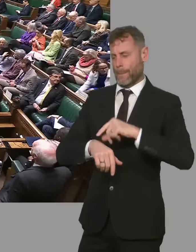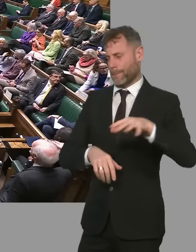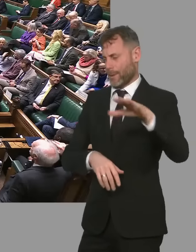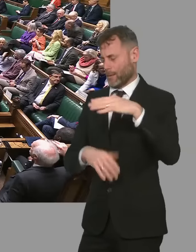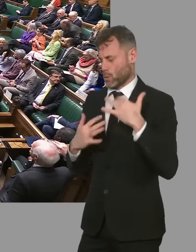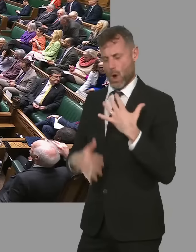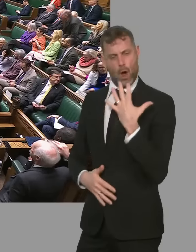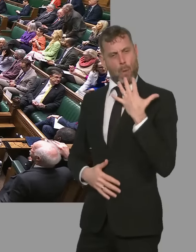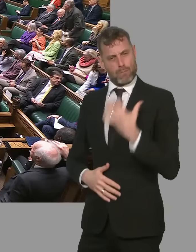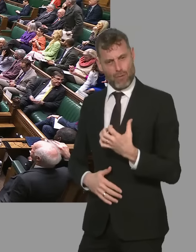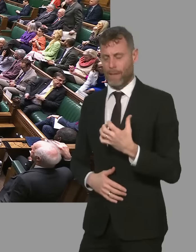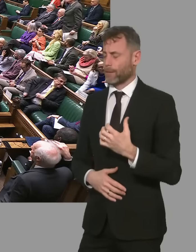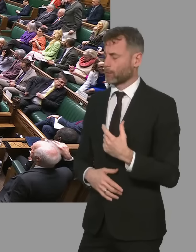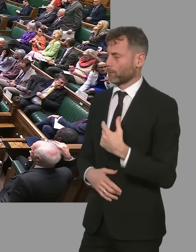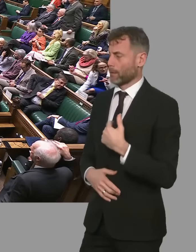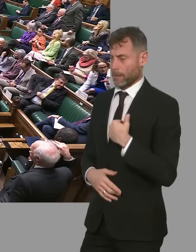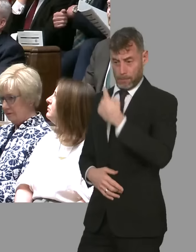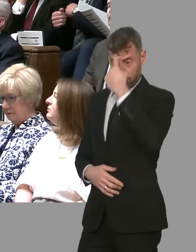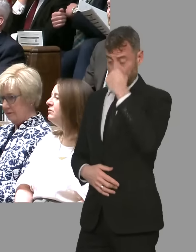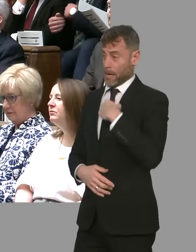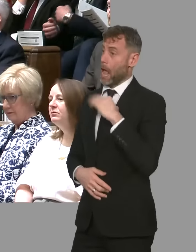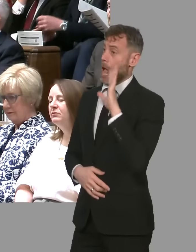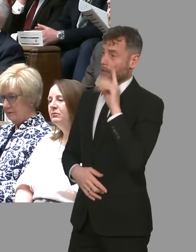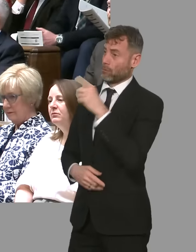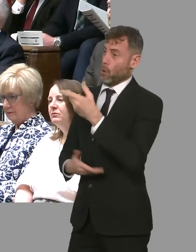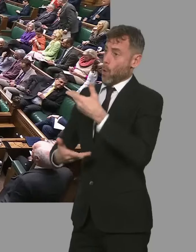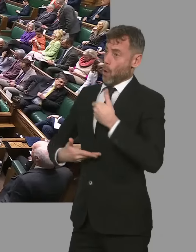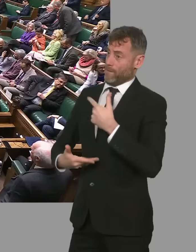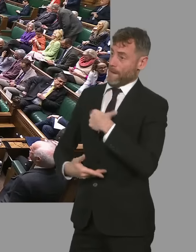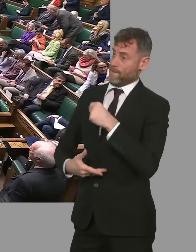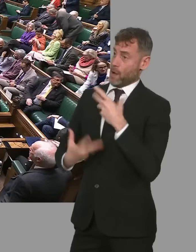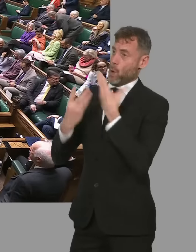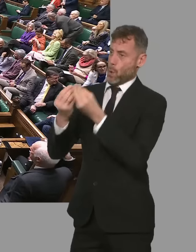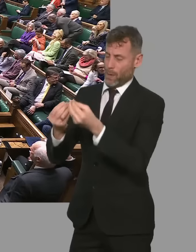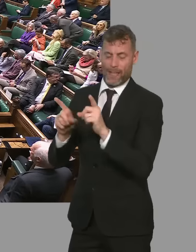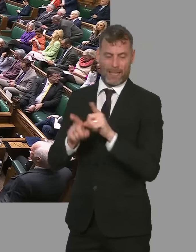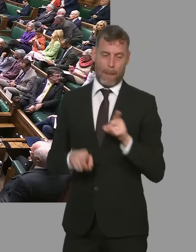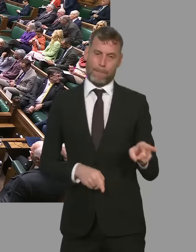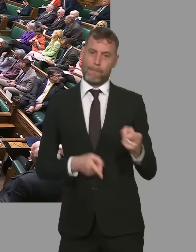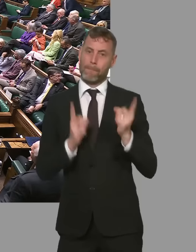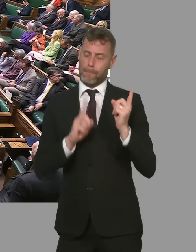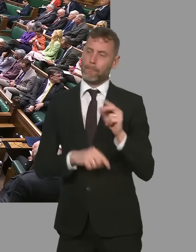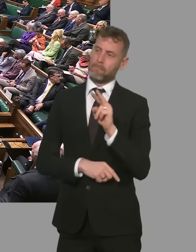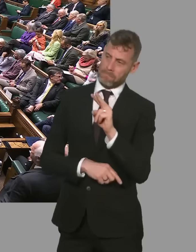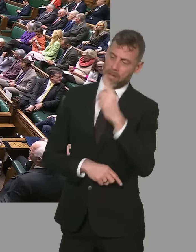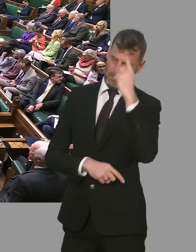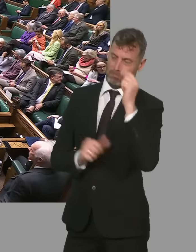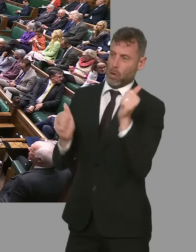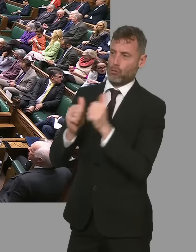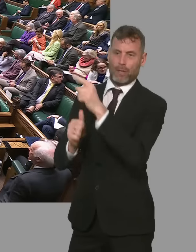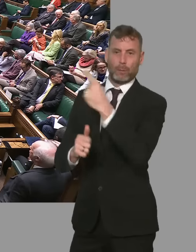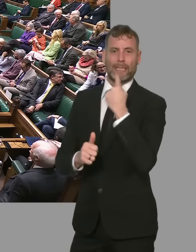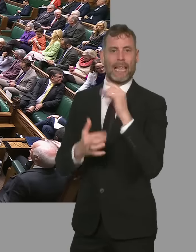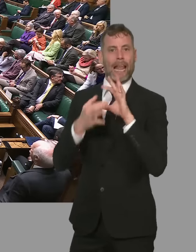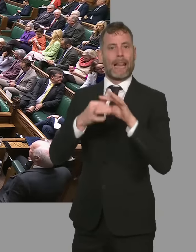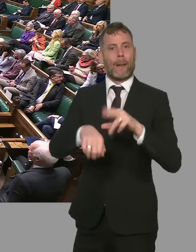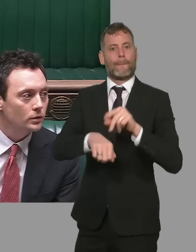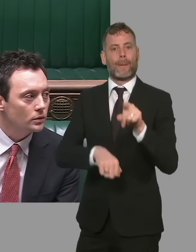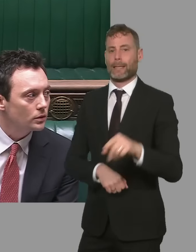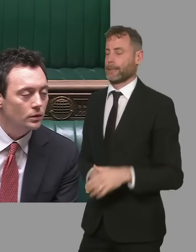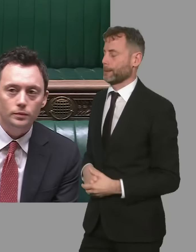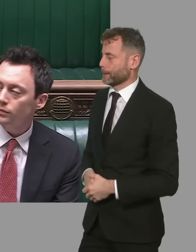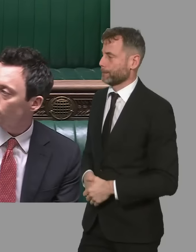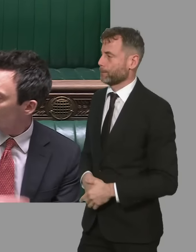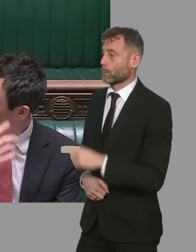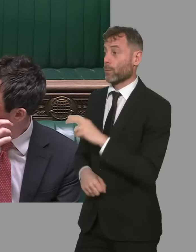Douglas McAllister. Question number 5, please, Mr. Speaker. Secretary of State. Northern Ireland will directly benefit from the spring forecast, with